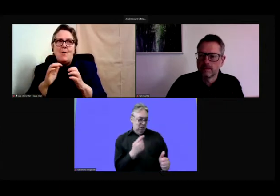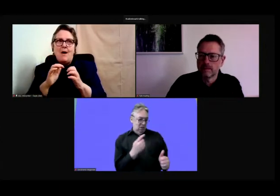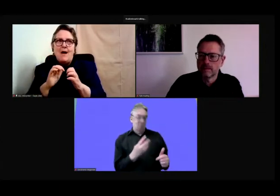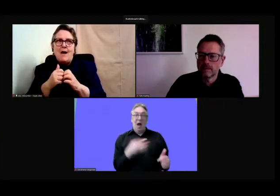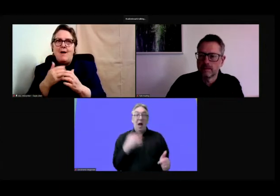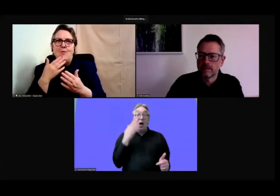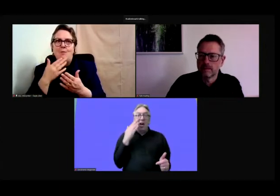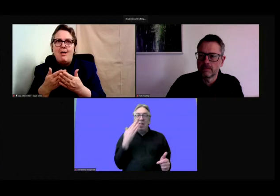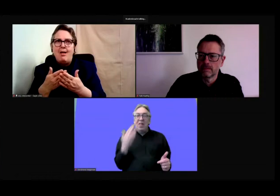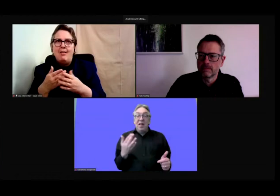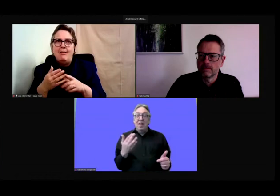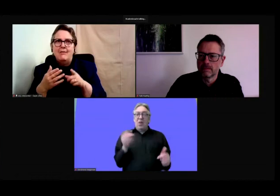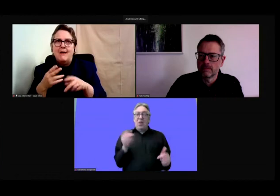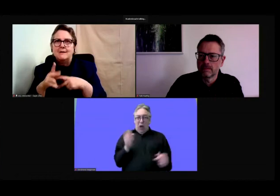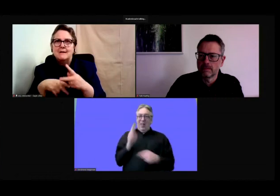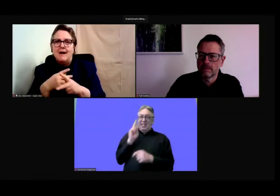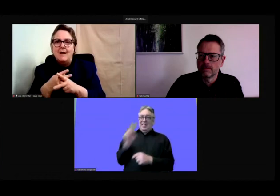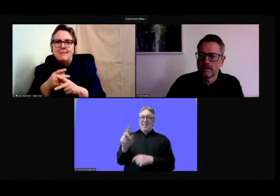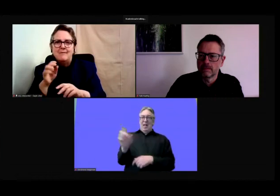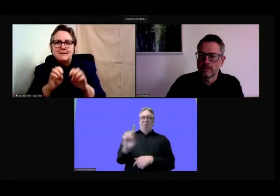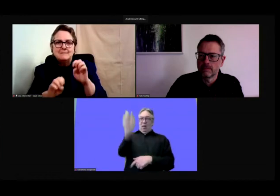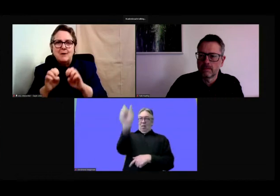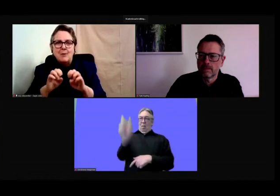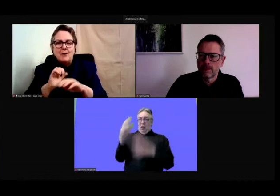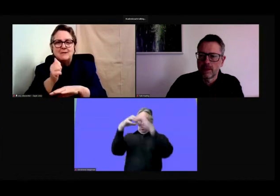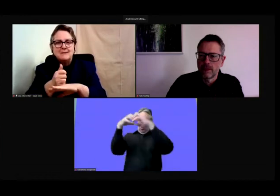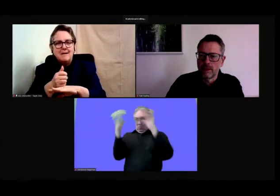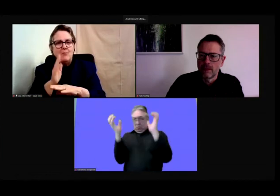work, that